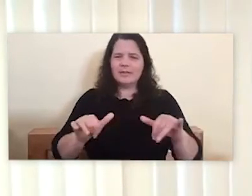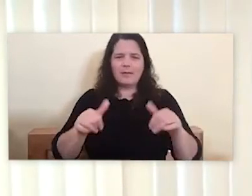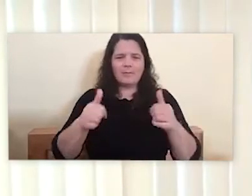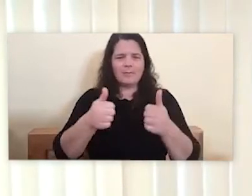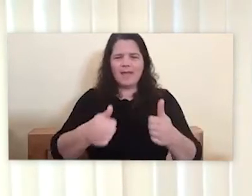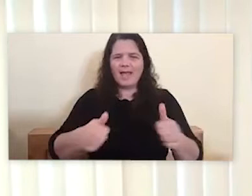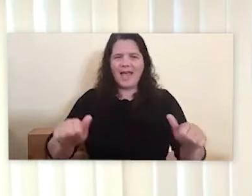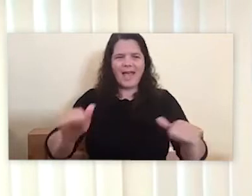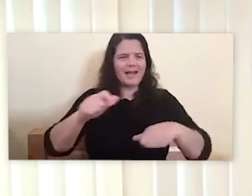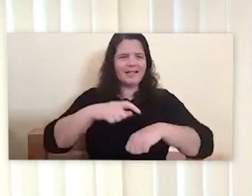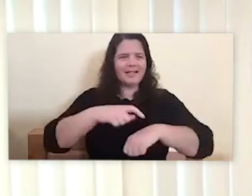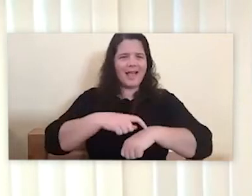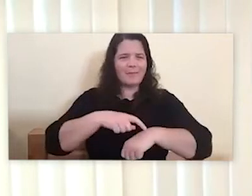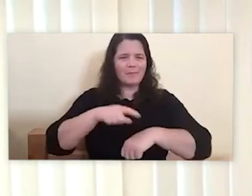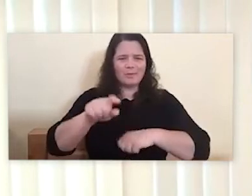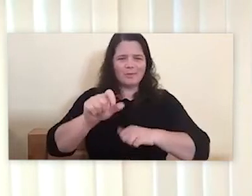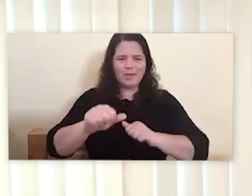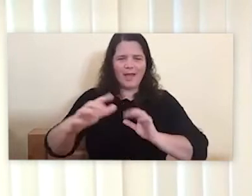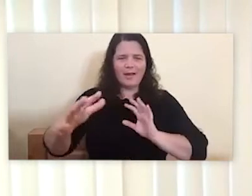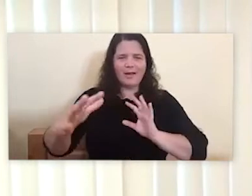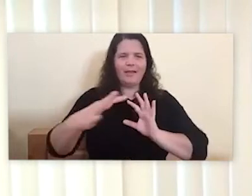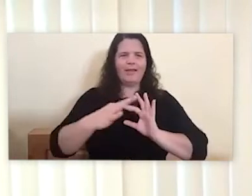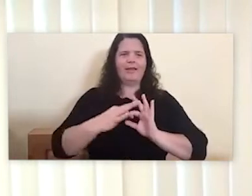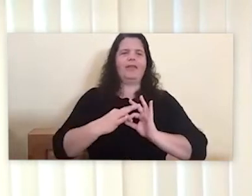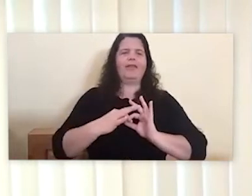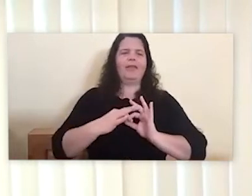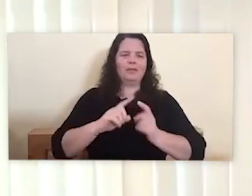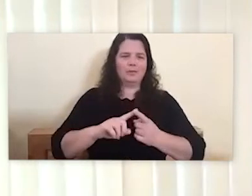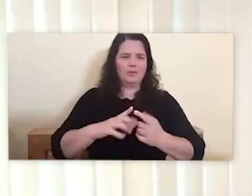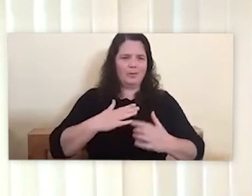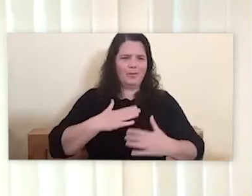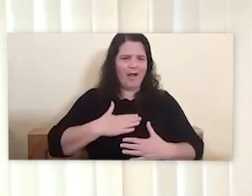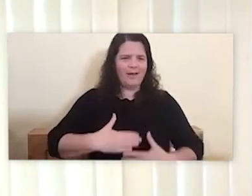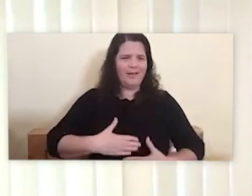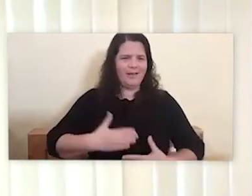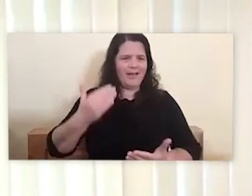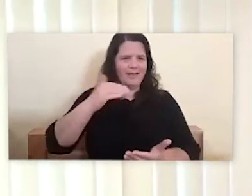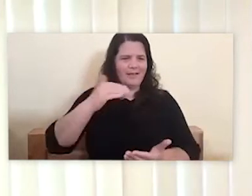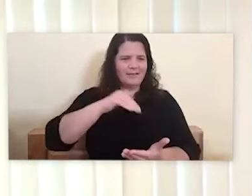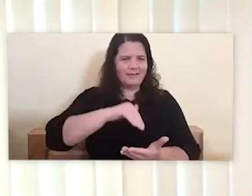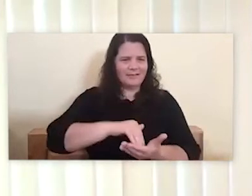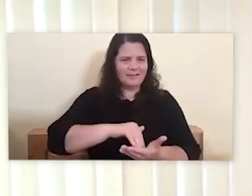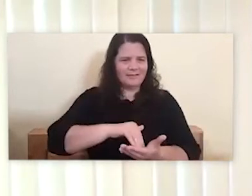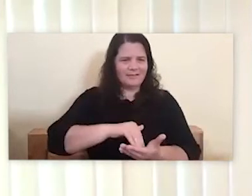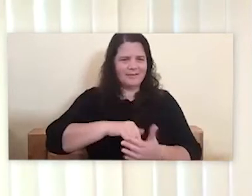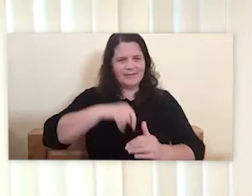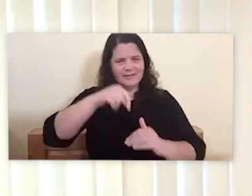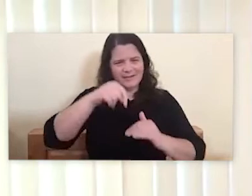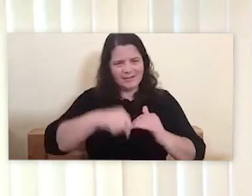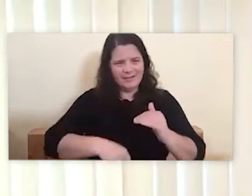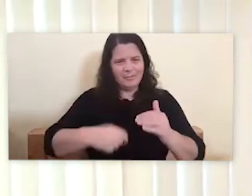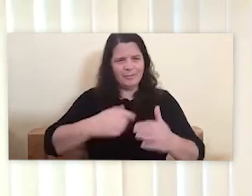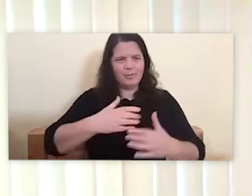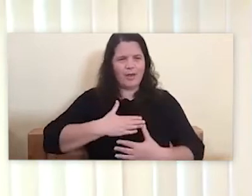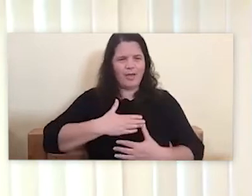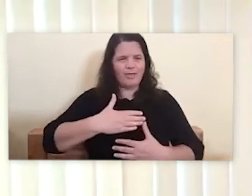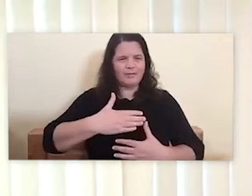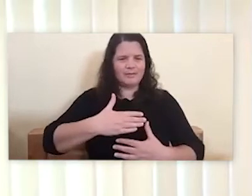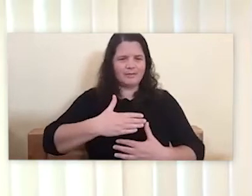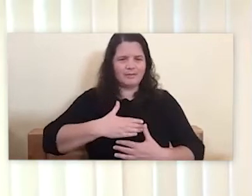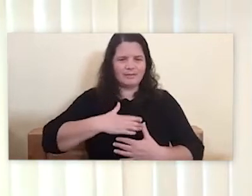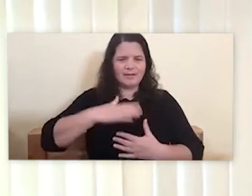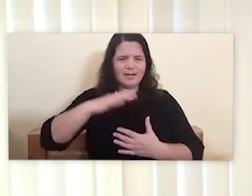body, to these deeper breaths, to the grounding at